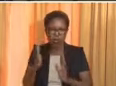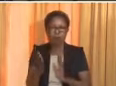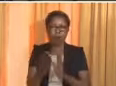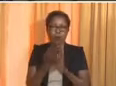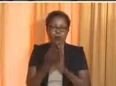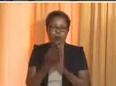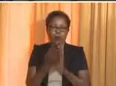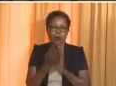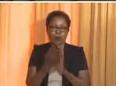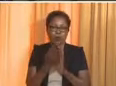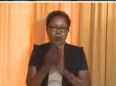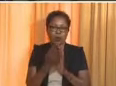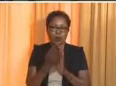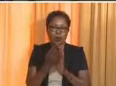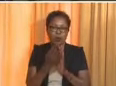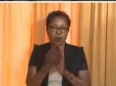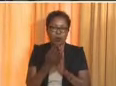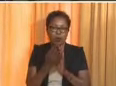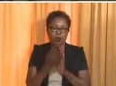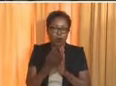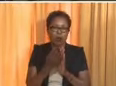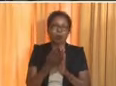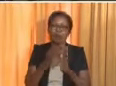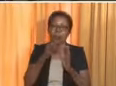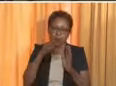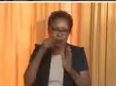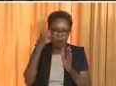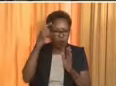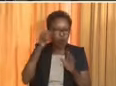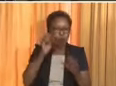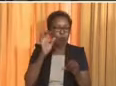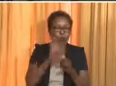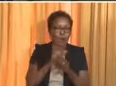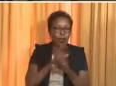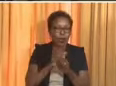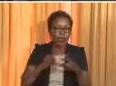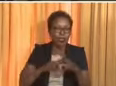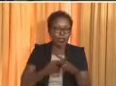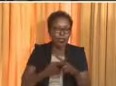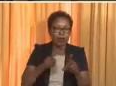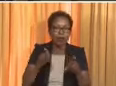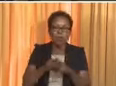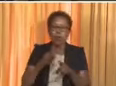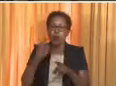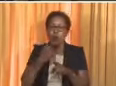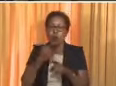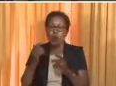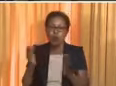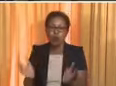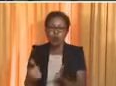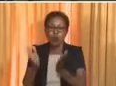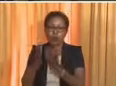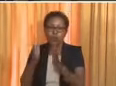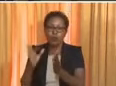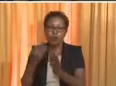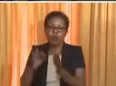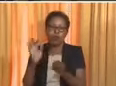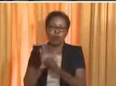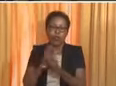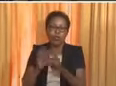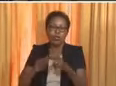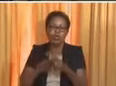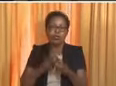a popular initiative is and who can be or who is a promoter of a popular initiative. The